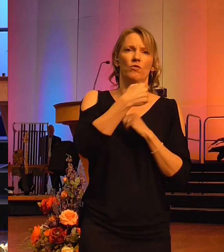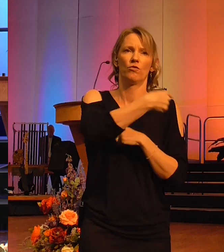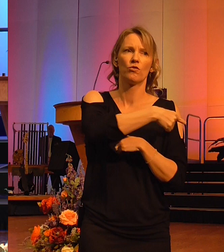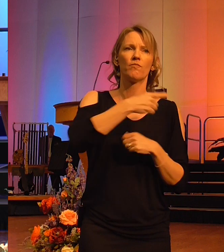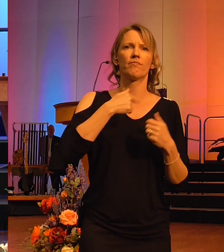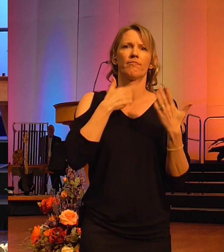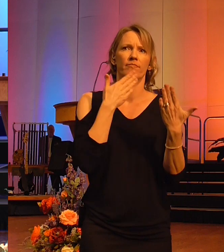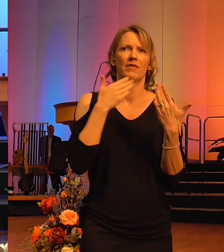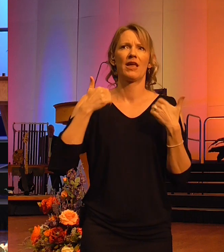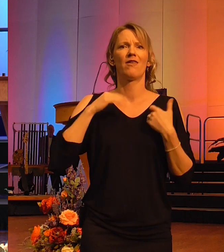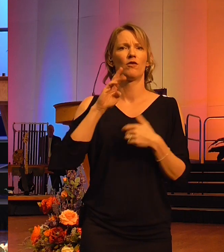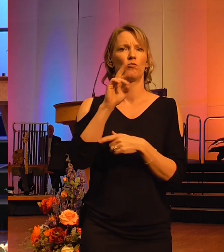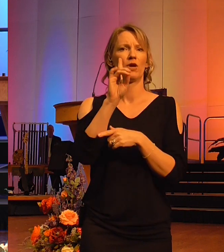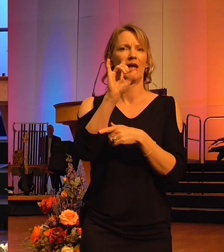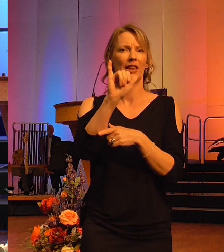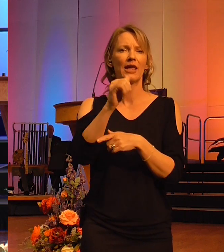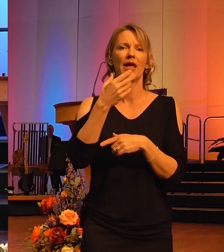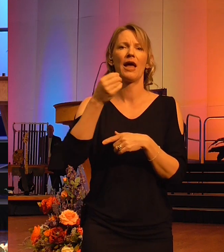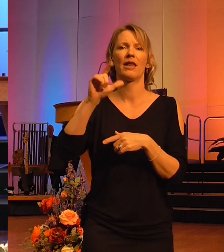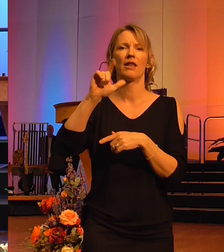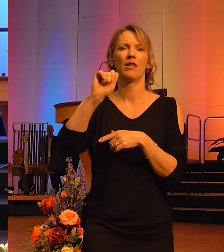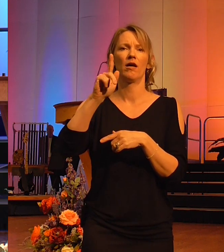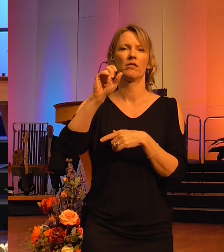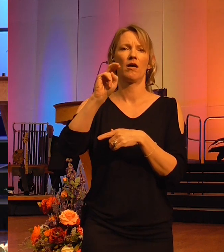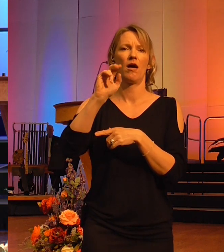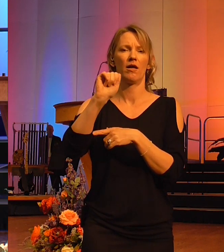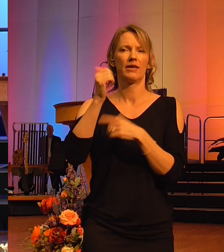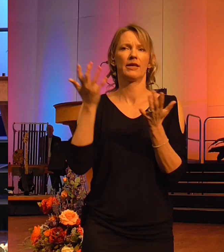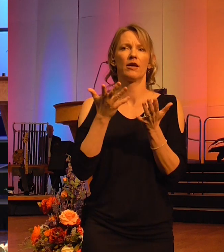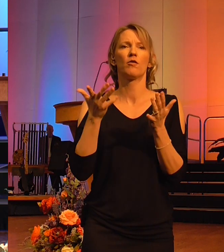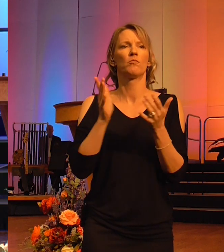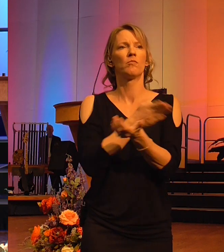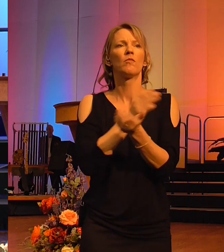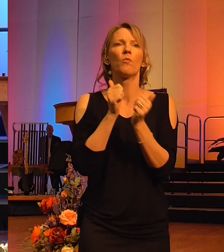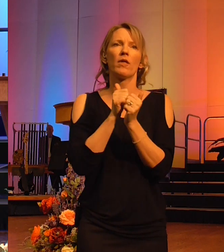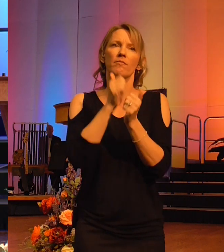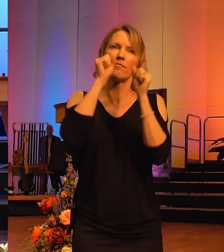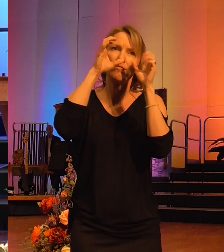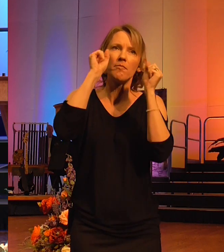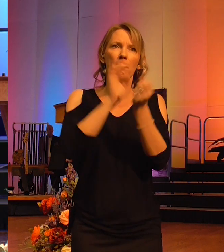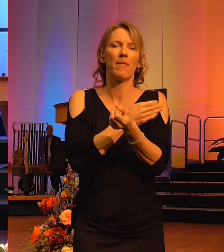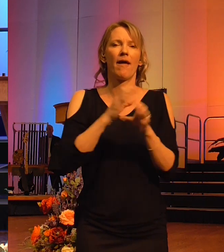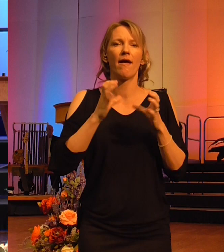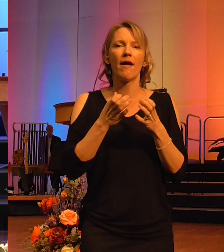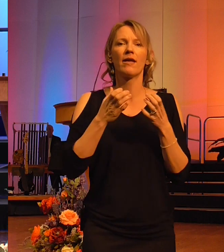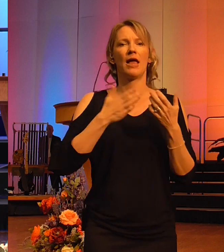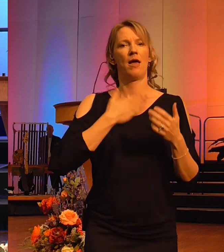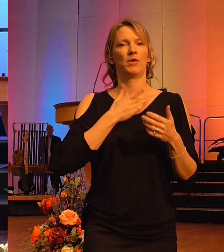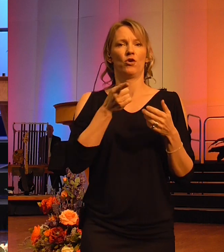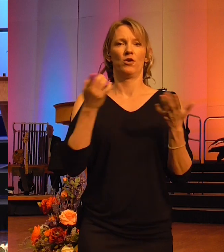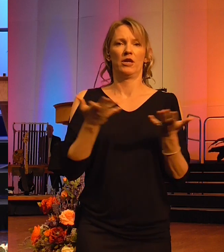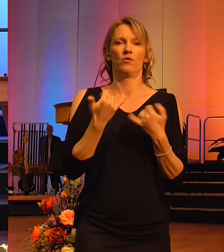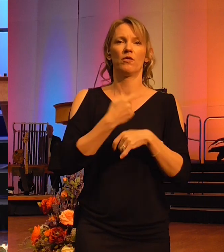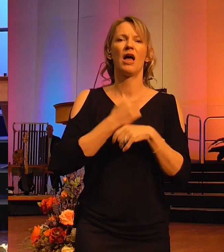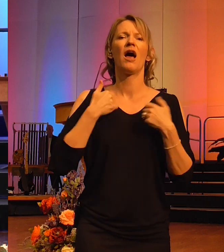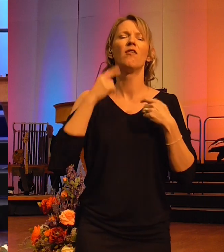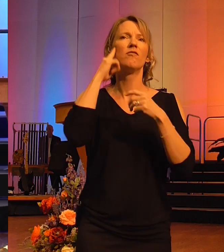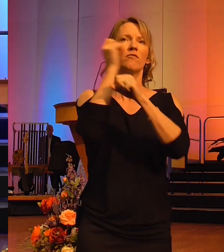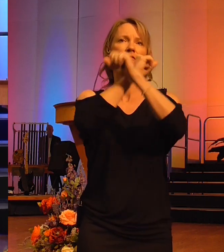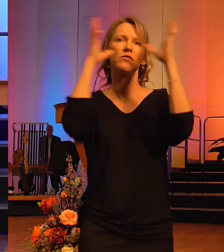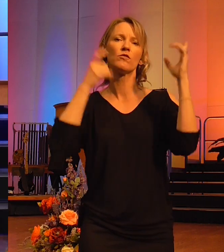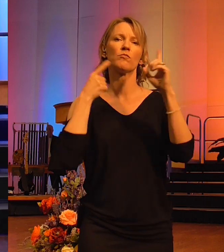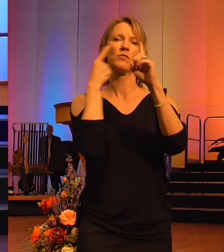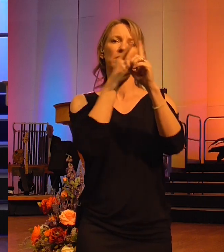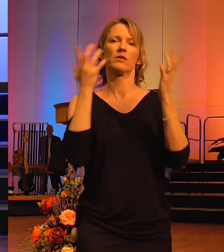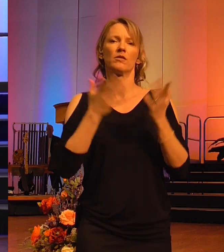I'm so grateful that we have Bradley and Lakana here performing with this incredible band. I'm so glad that you're here today. We have a vision and